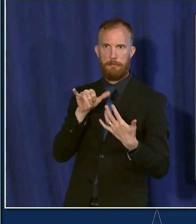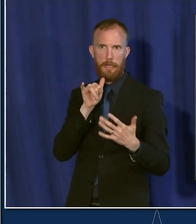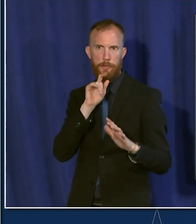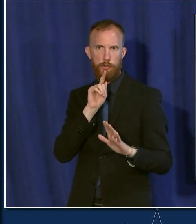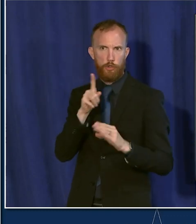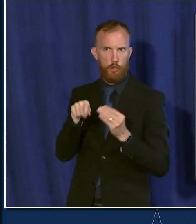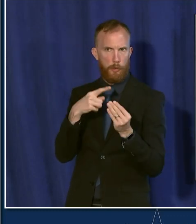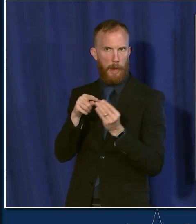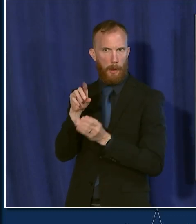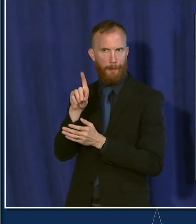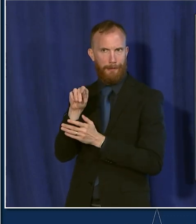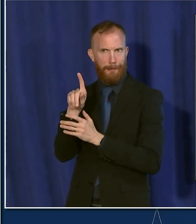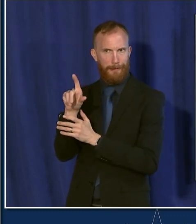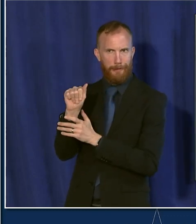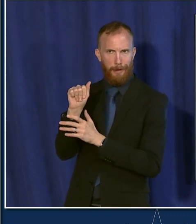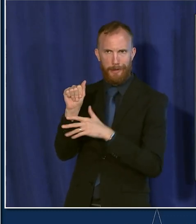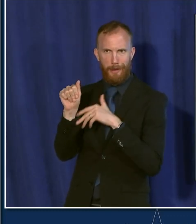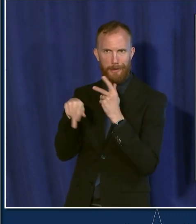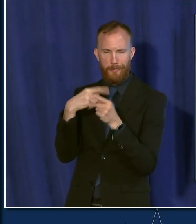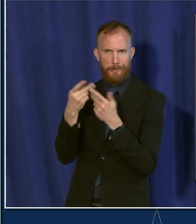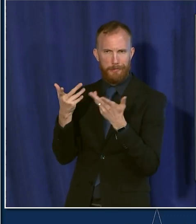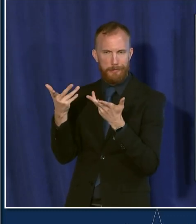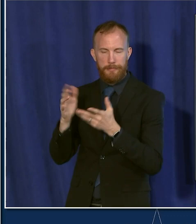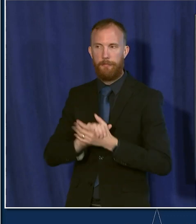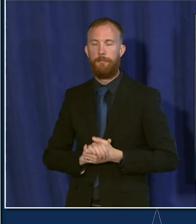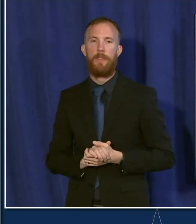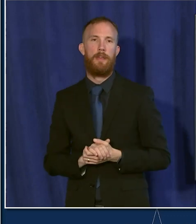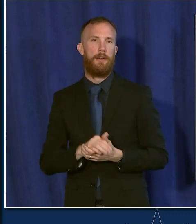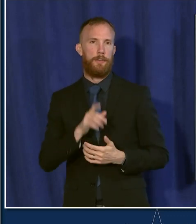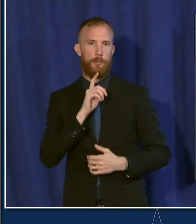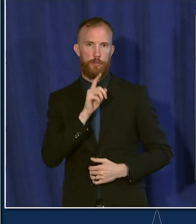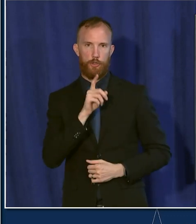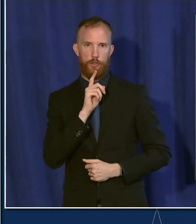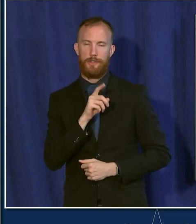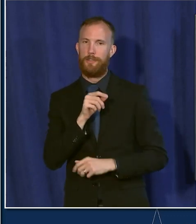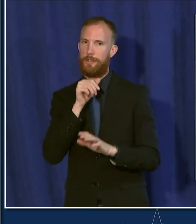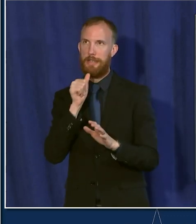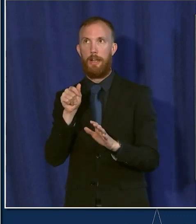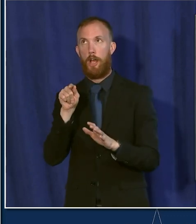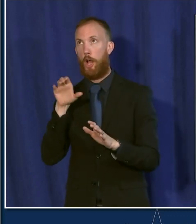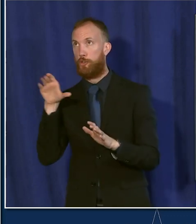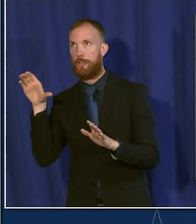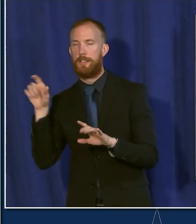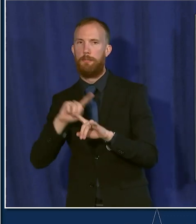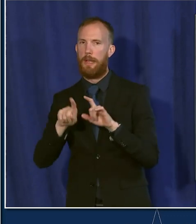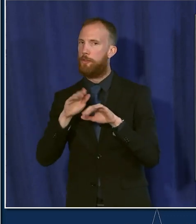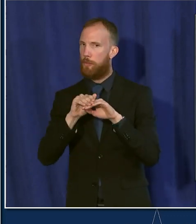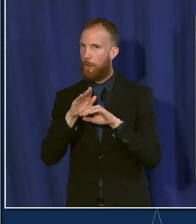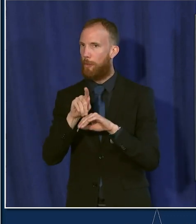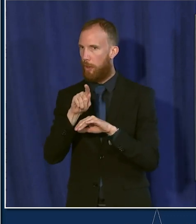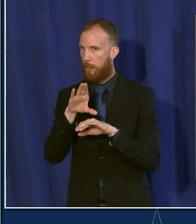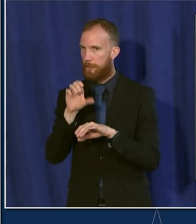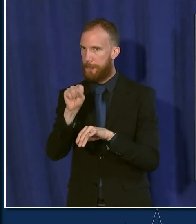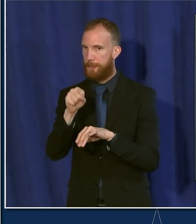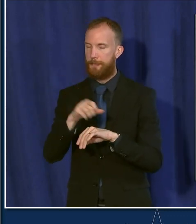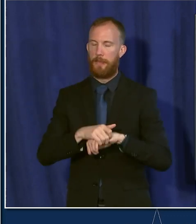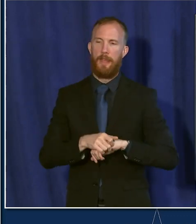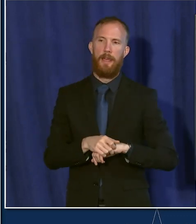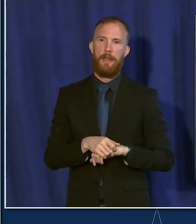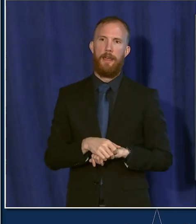Yeah, so I would say, you know, certainly in the province health, there actually weren't hundreds, but there were more than 100. Yeah.